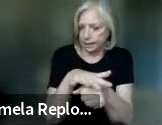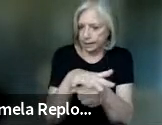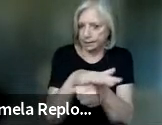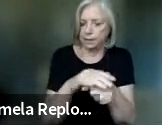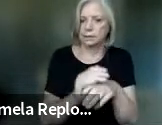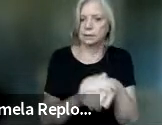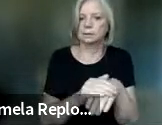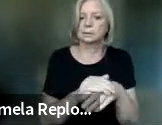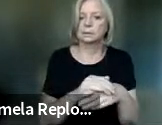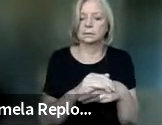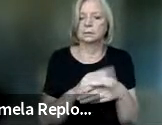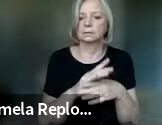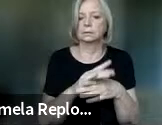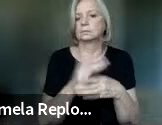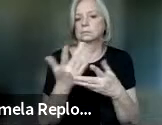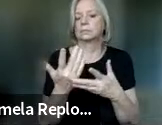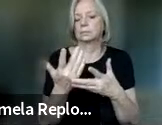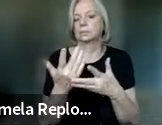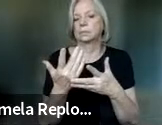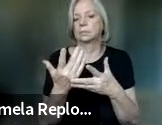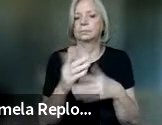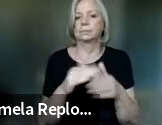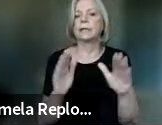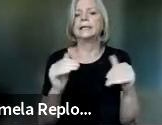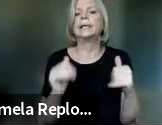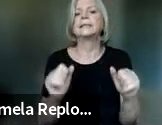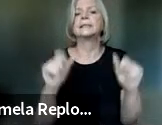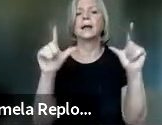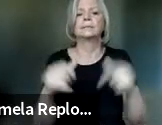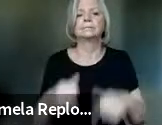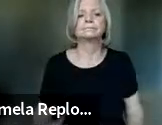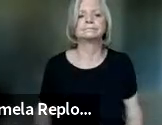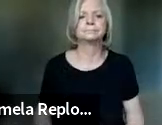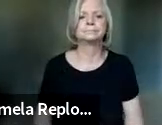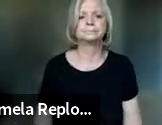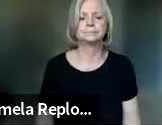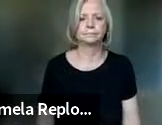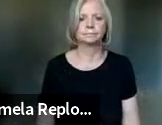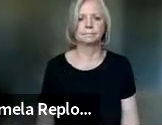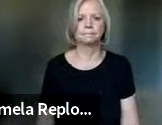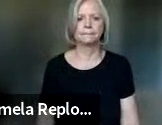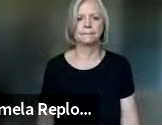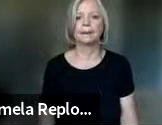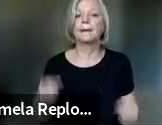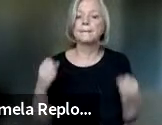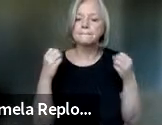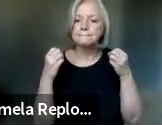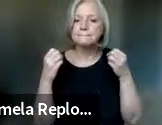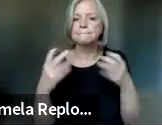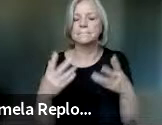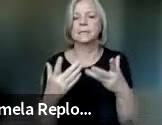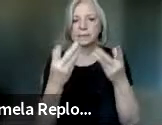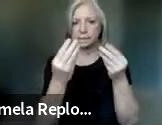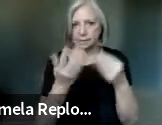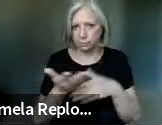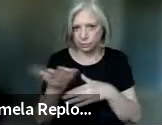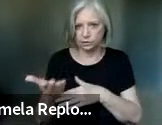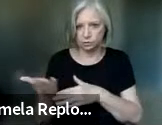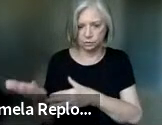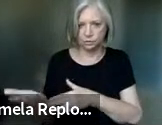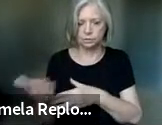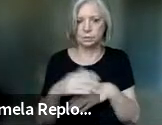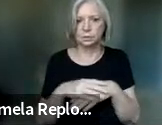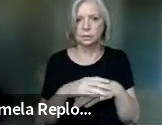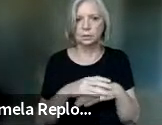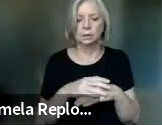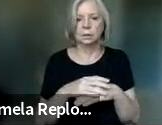support moving beyond the blueprint. Next slide, please. There are many resources. I won't go through all of these,